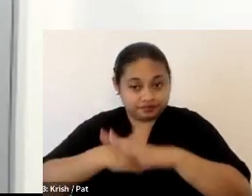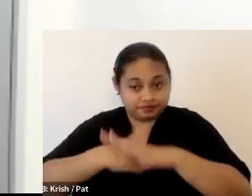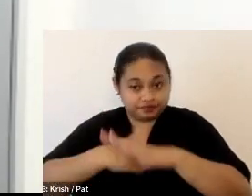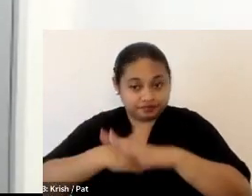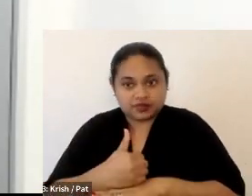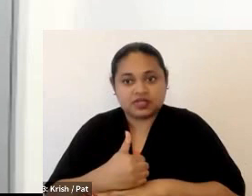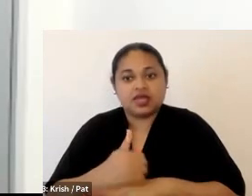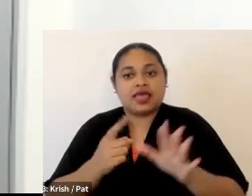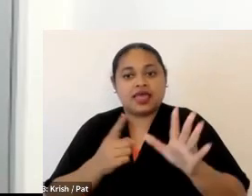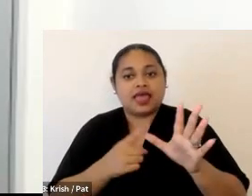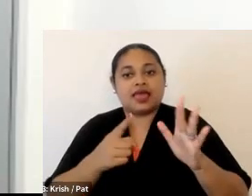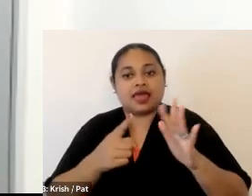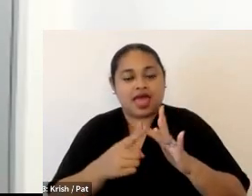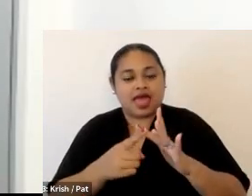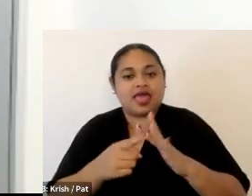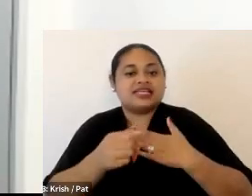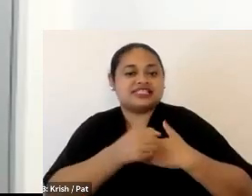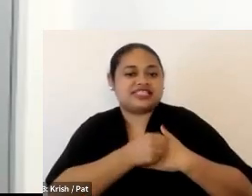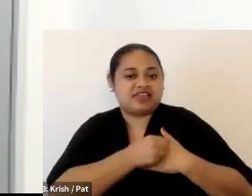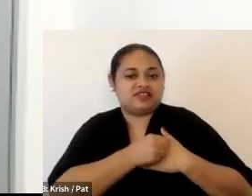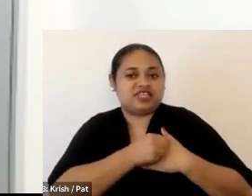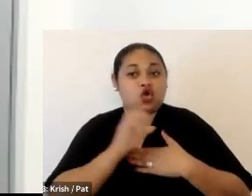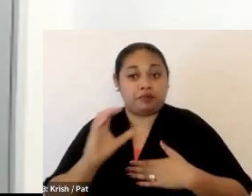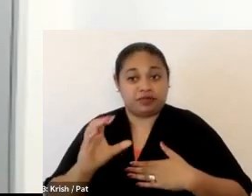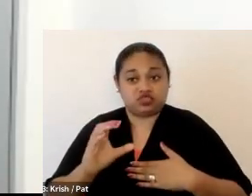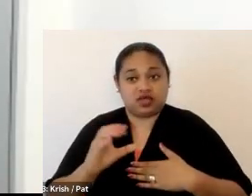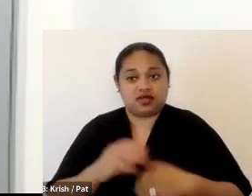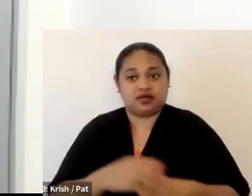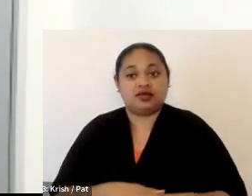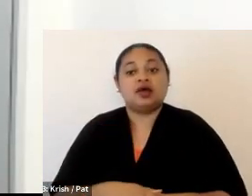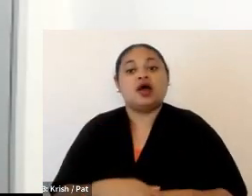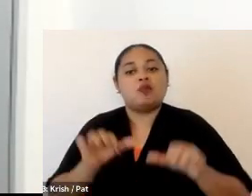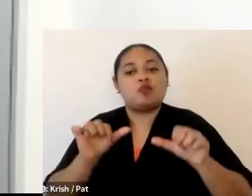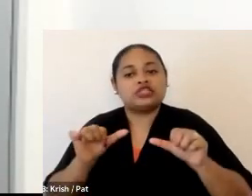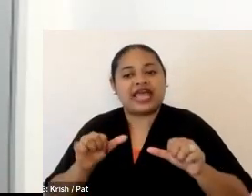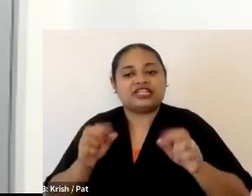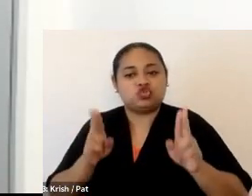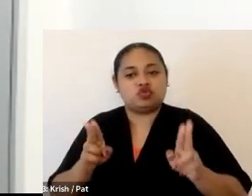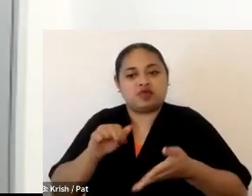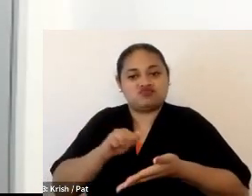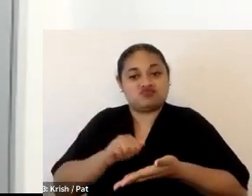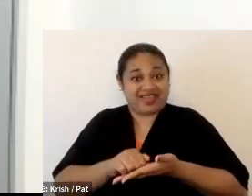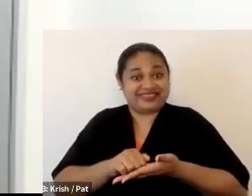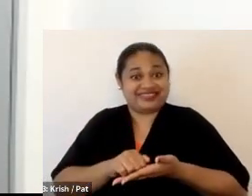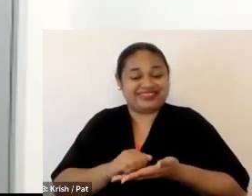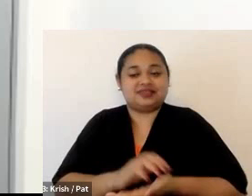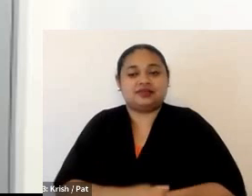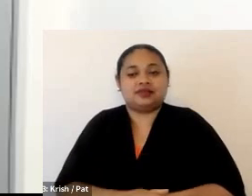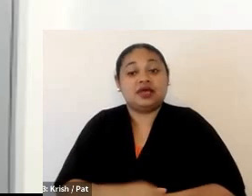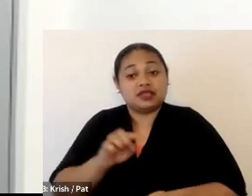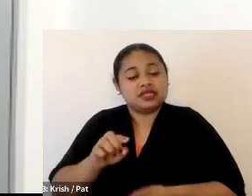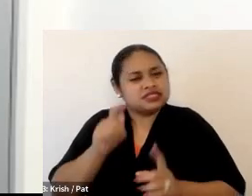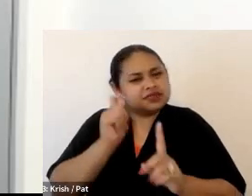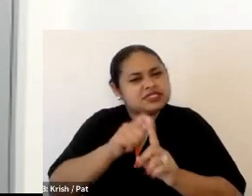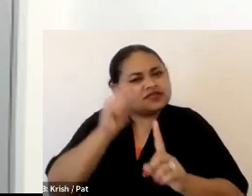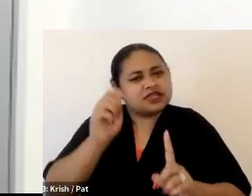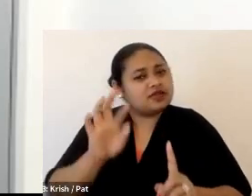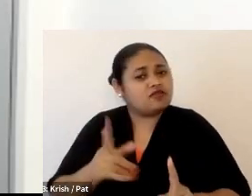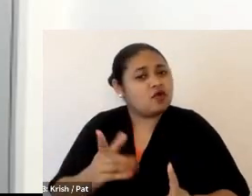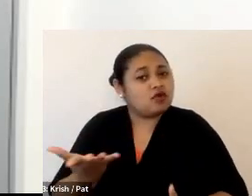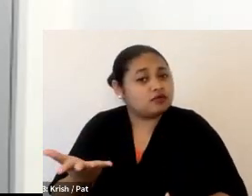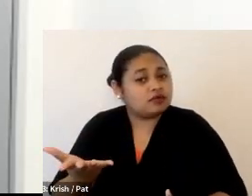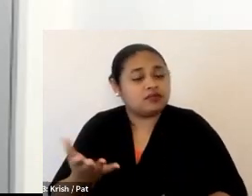Commissioner, to promote safety and protect human rights. And this is specifically for the use